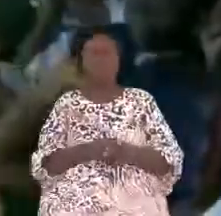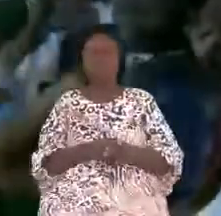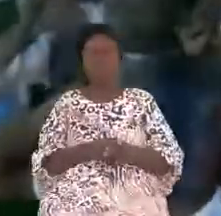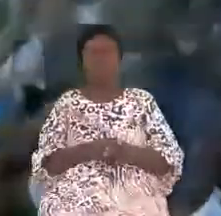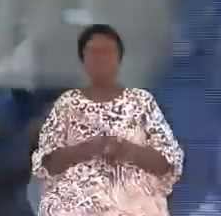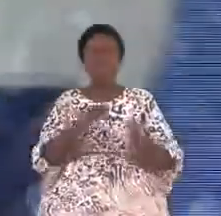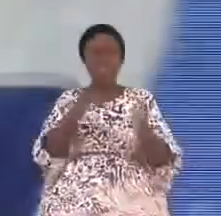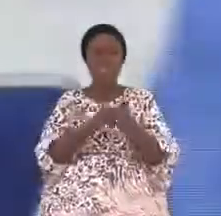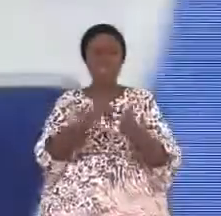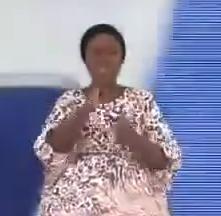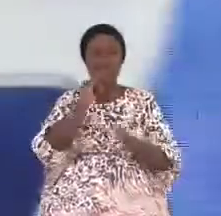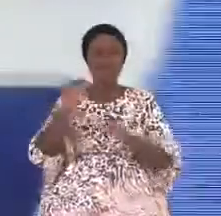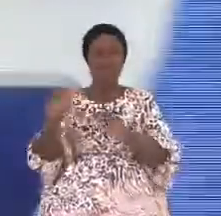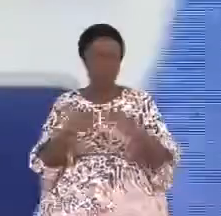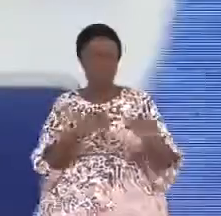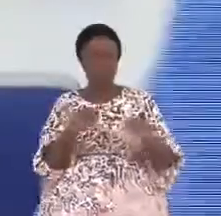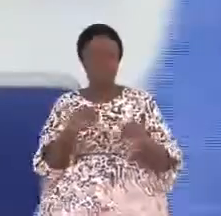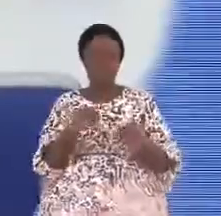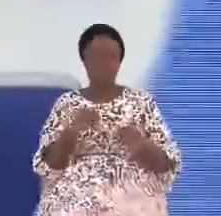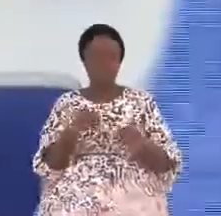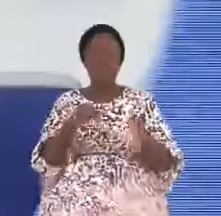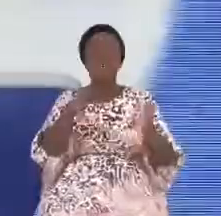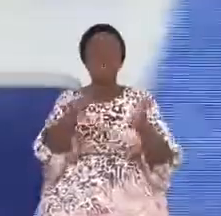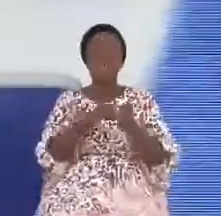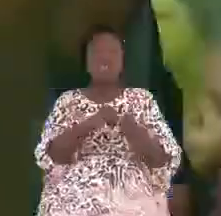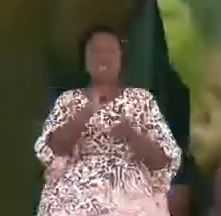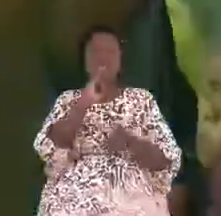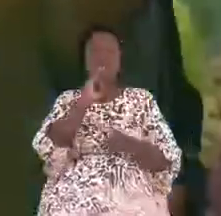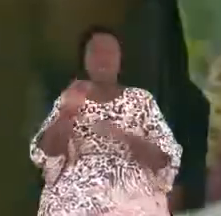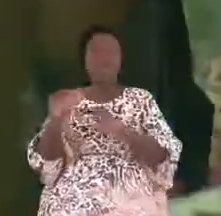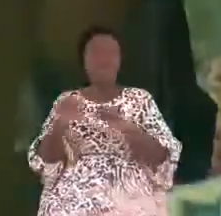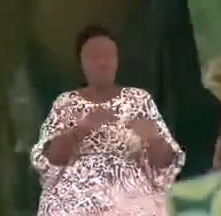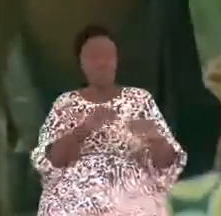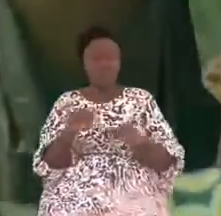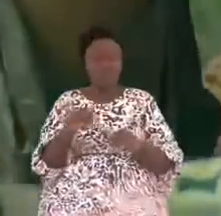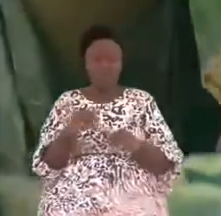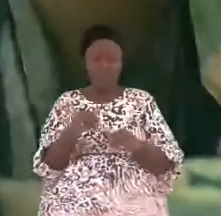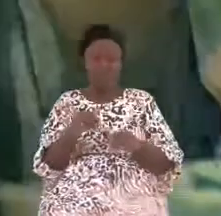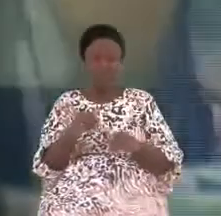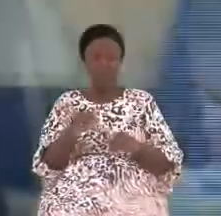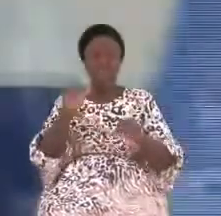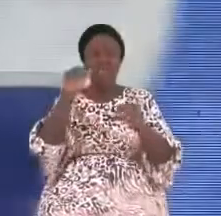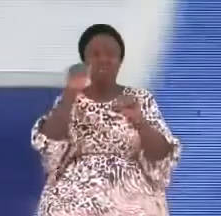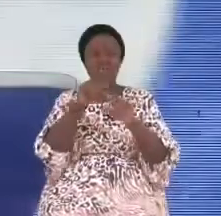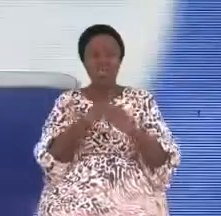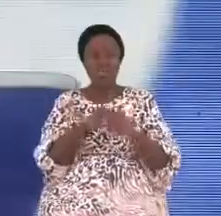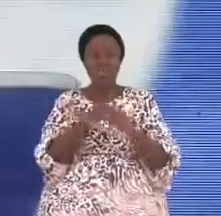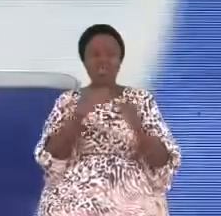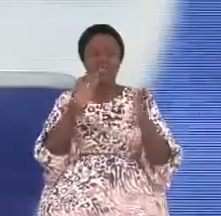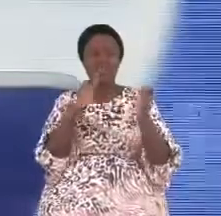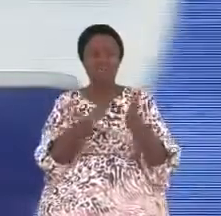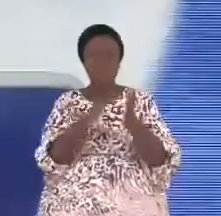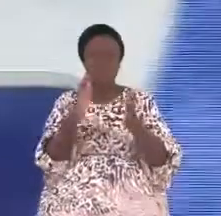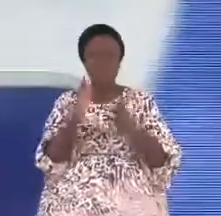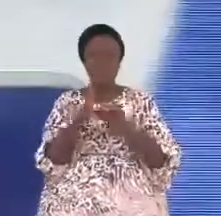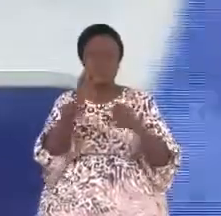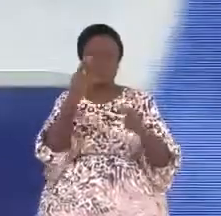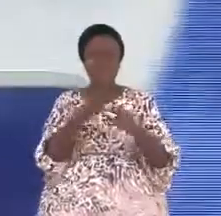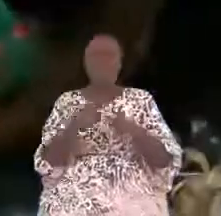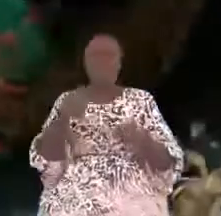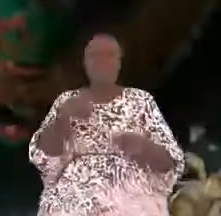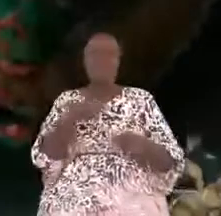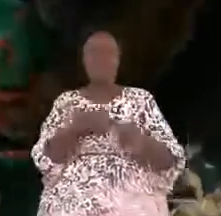it is done it is done in jesus name we